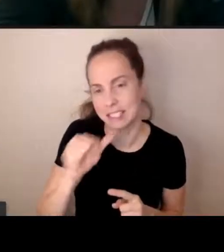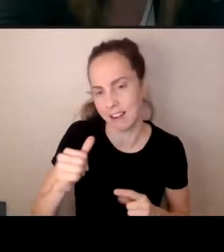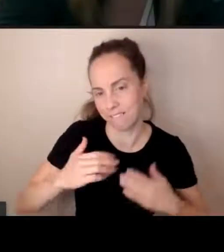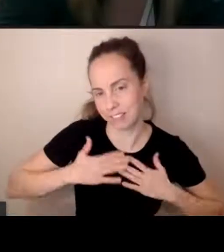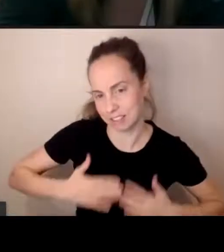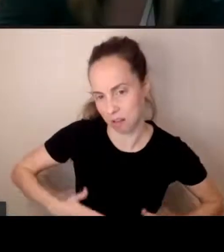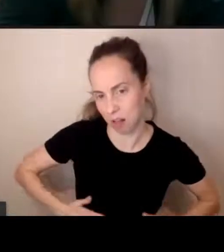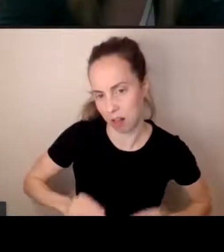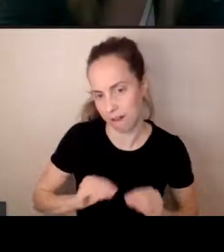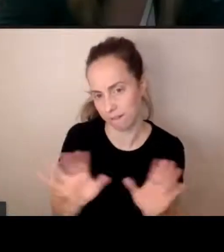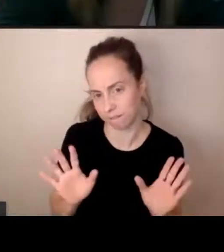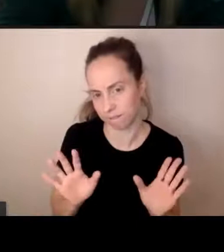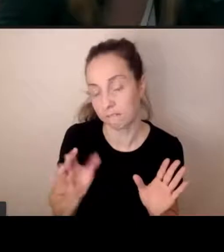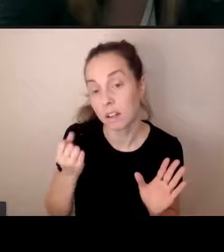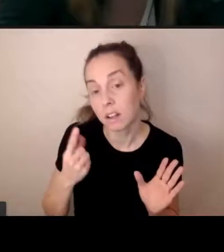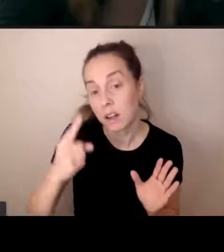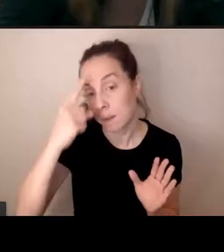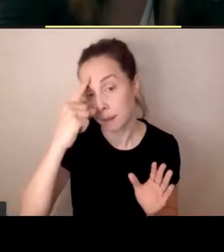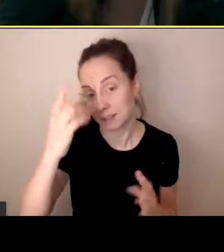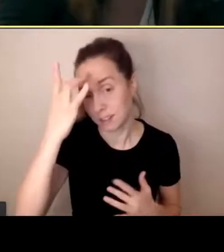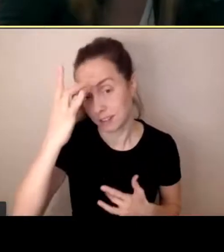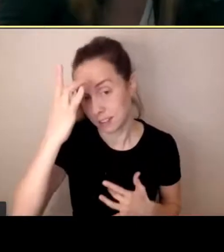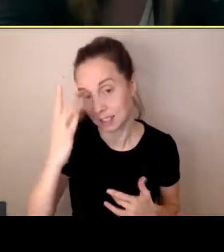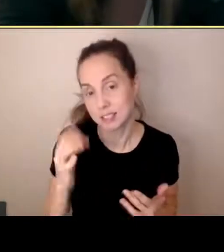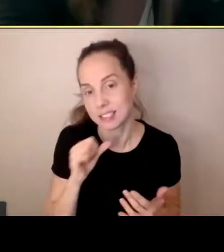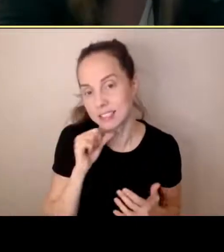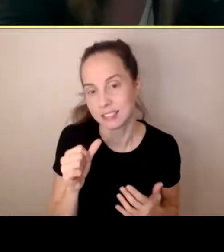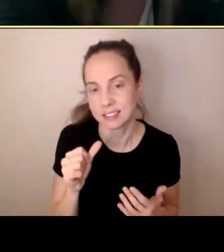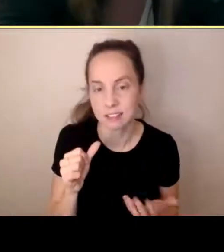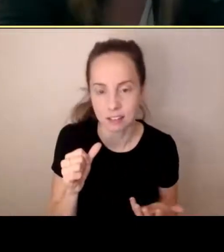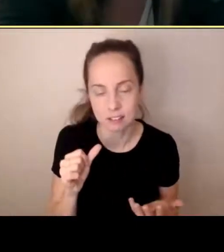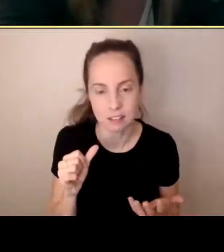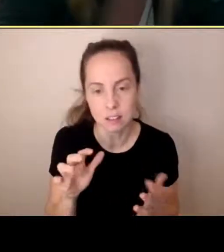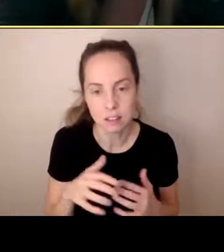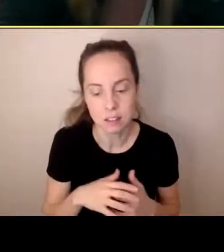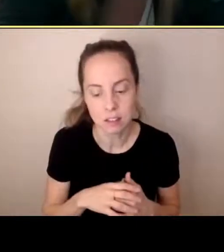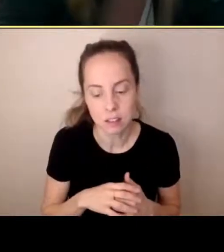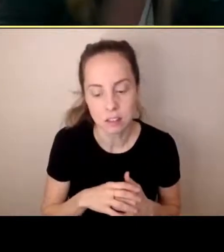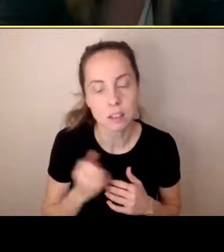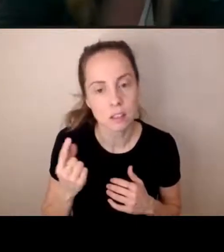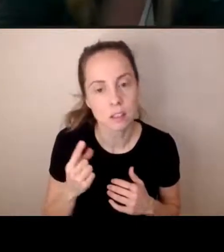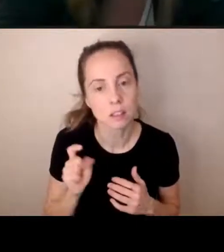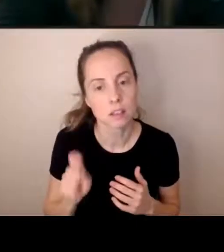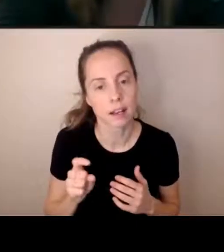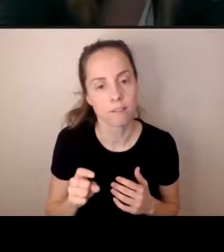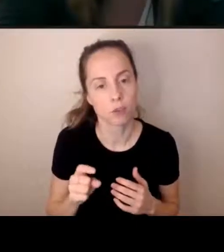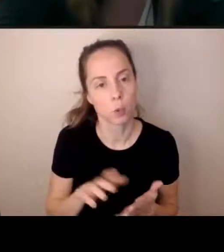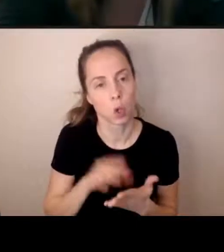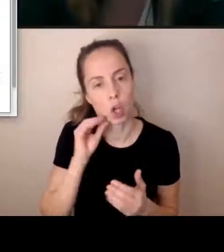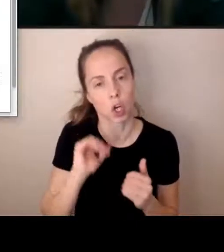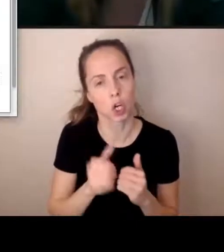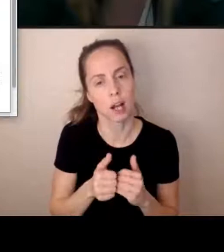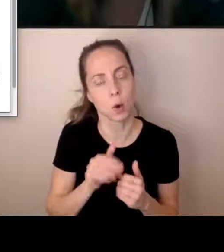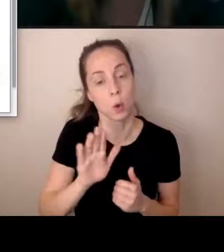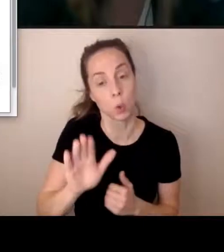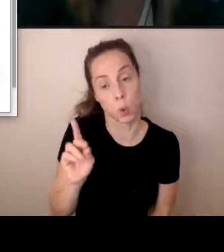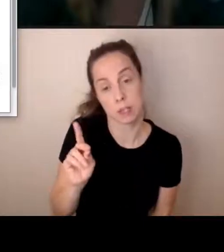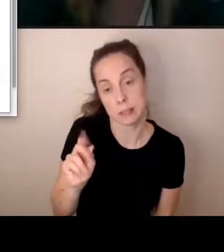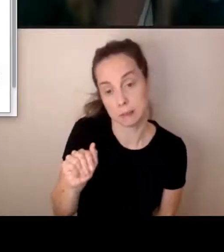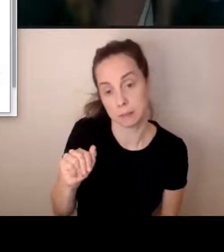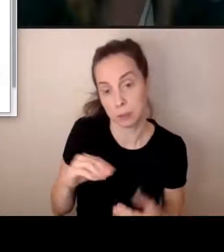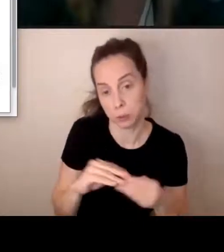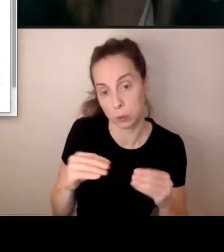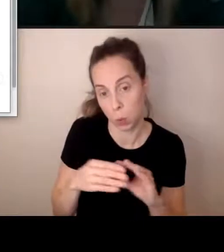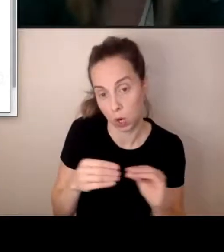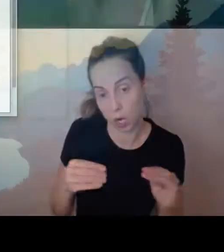is not a visible disability. Mm-hmm. We all have to learn how to tell our disability stories in